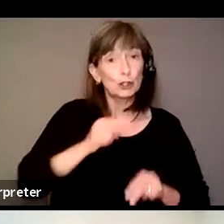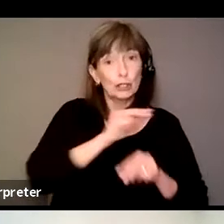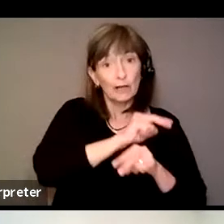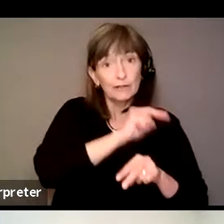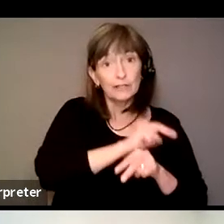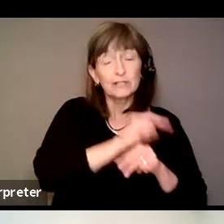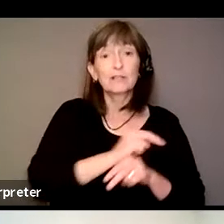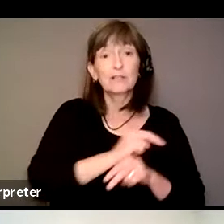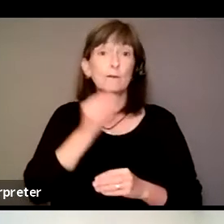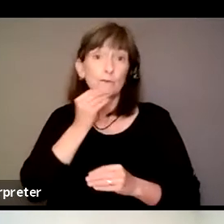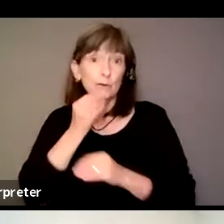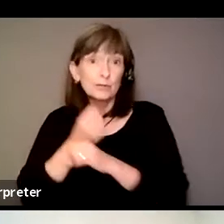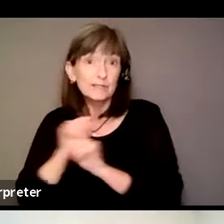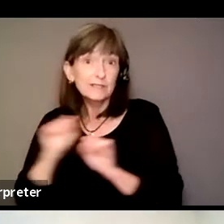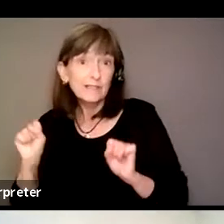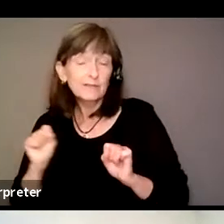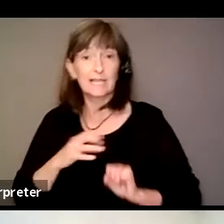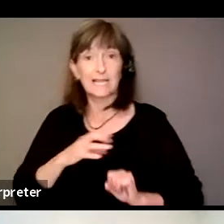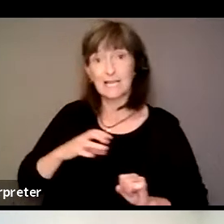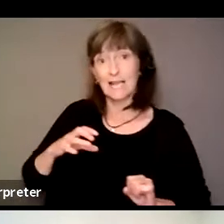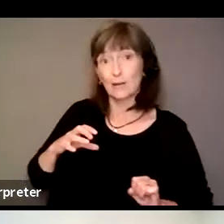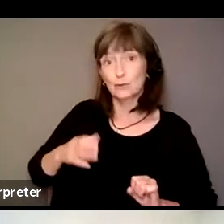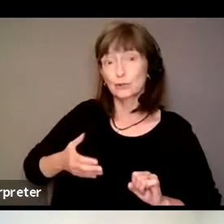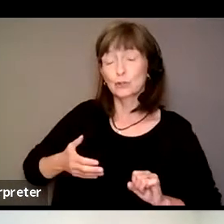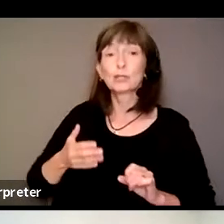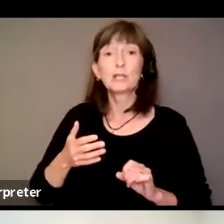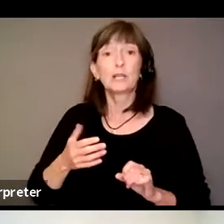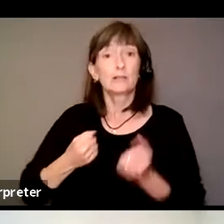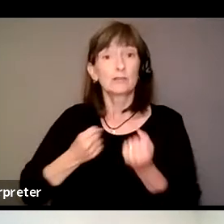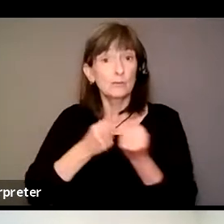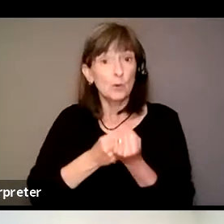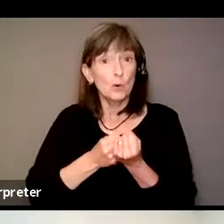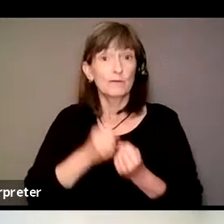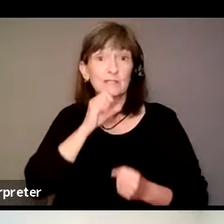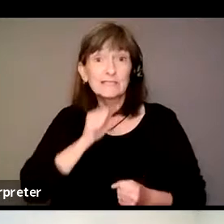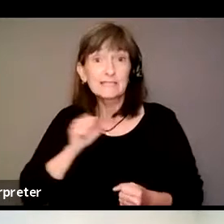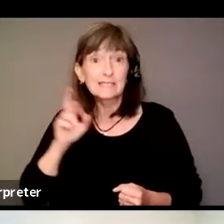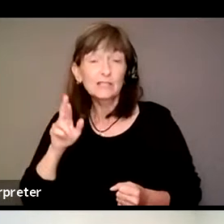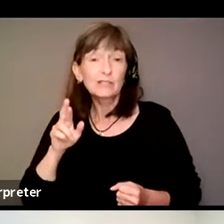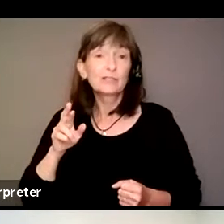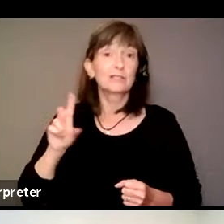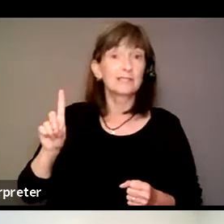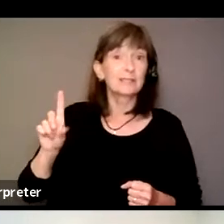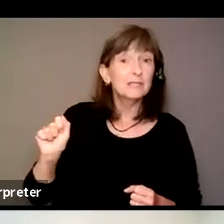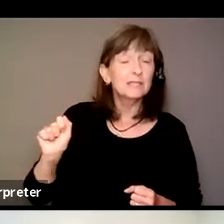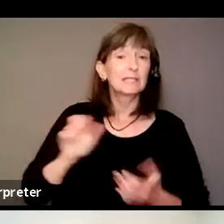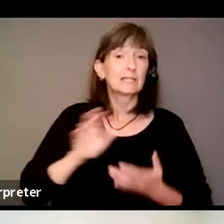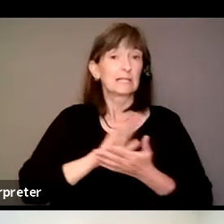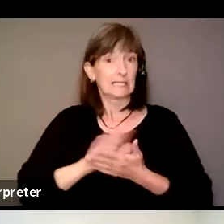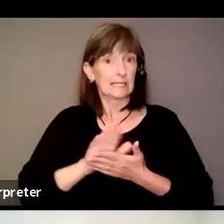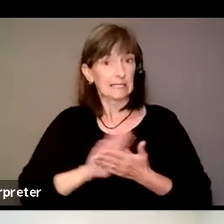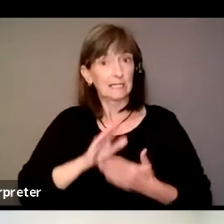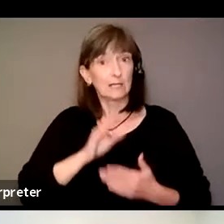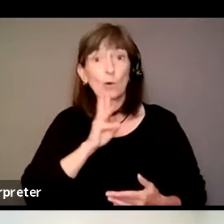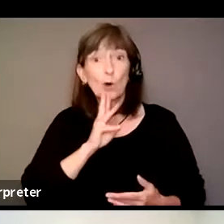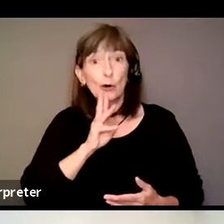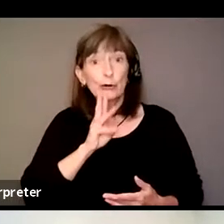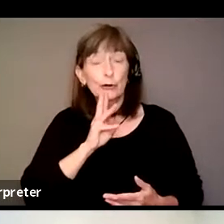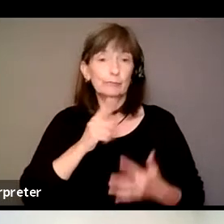security, supports for seniors and those with disabilities, as well as clean drinking water, and the list goes on.